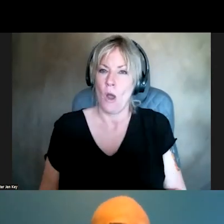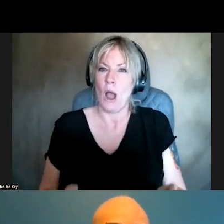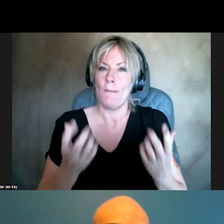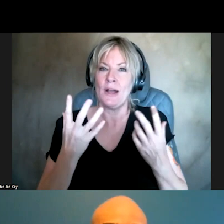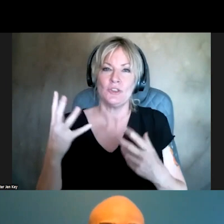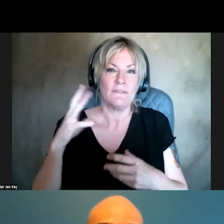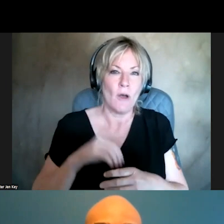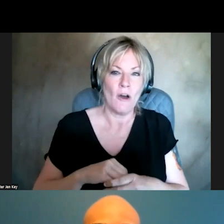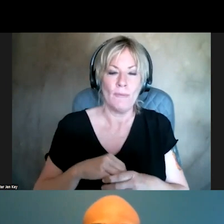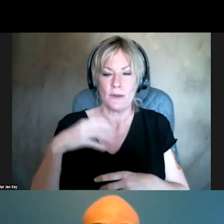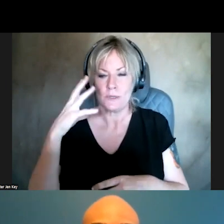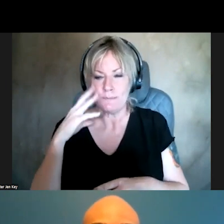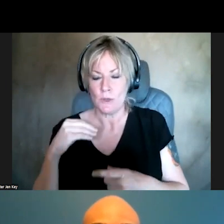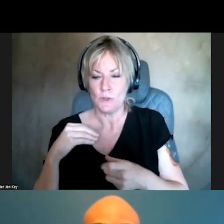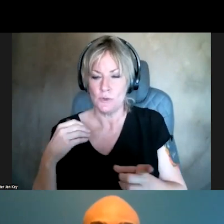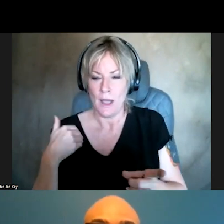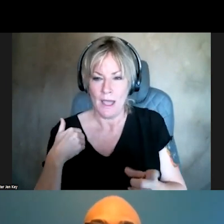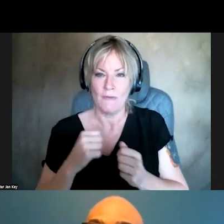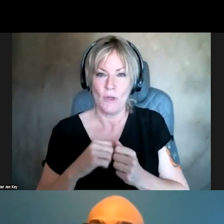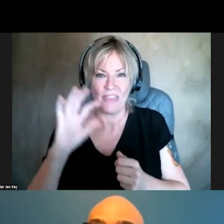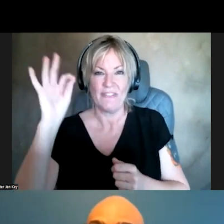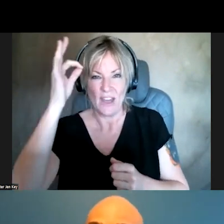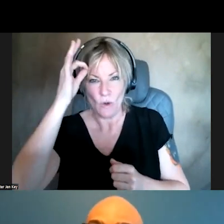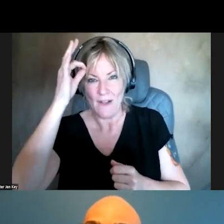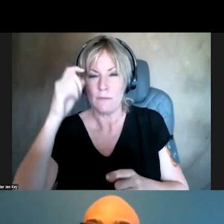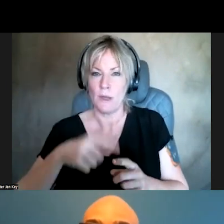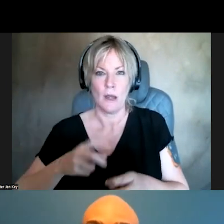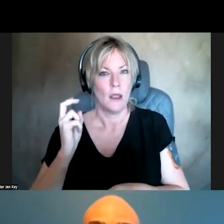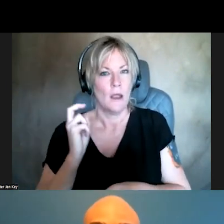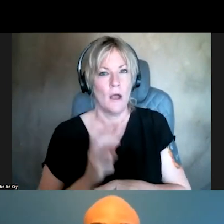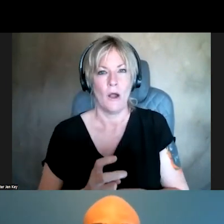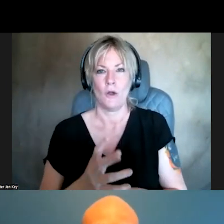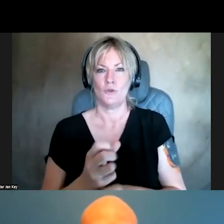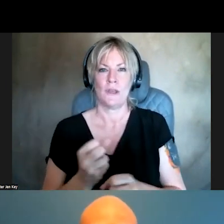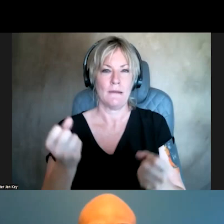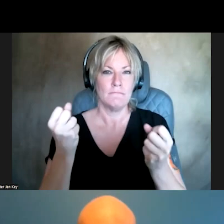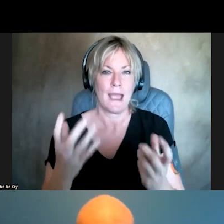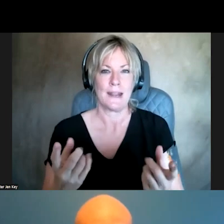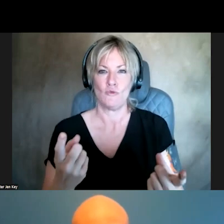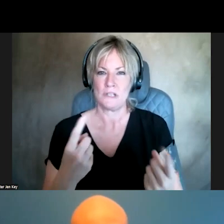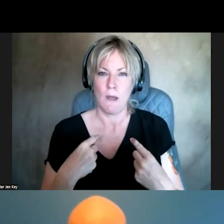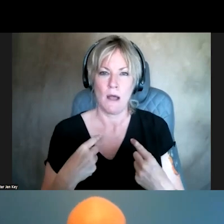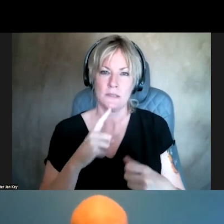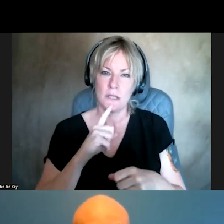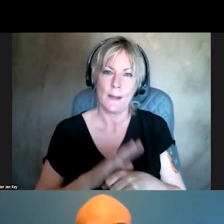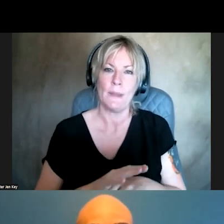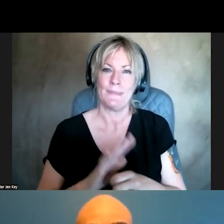or experience you all have with the federal government, but it's hard to get that many commitments on paper out to the public